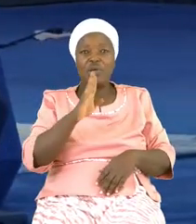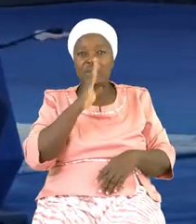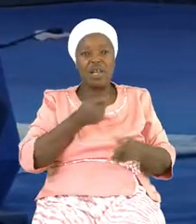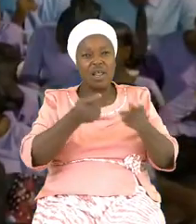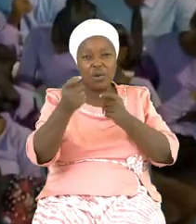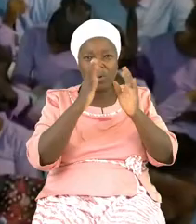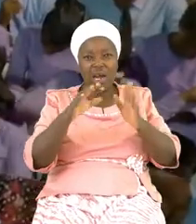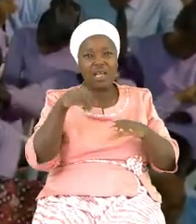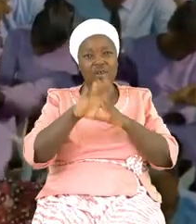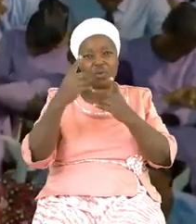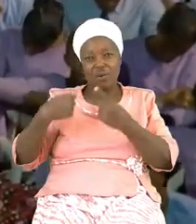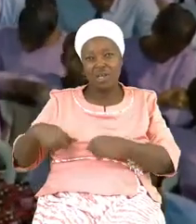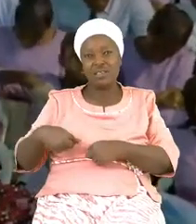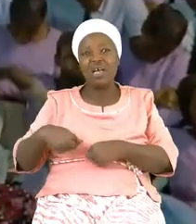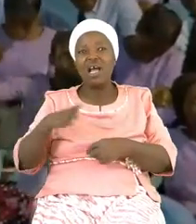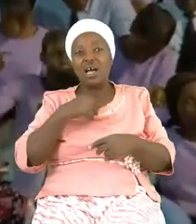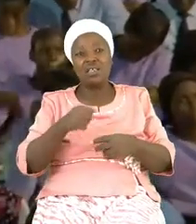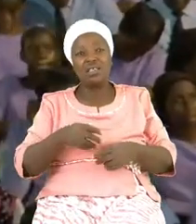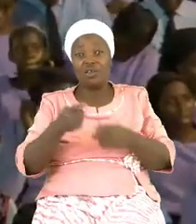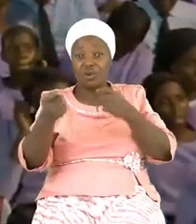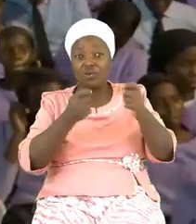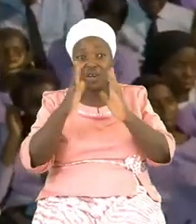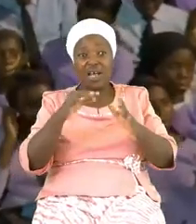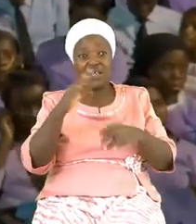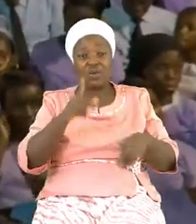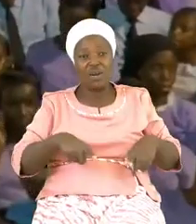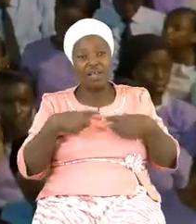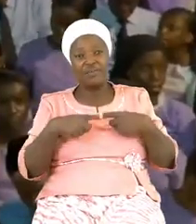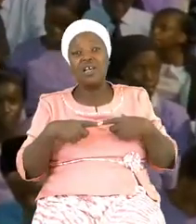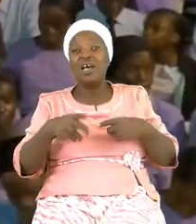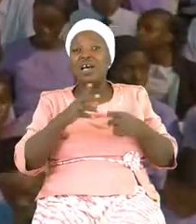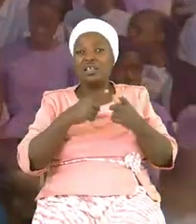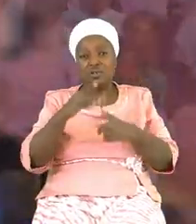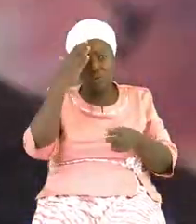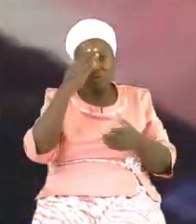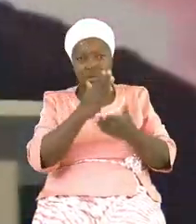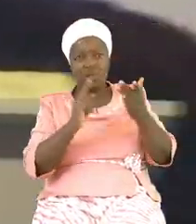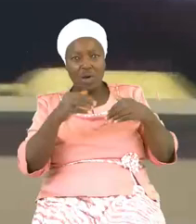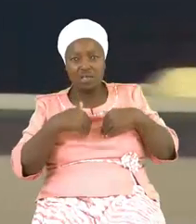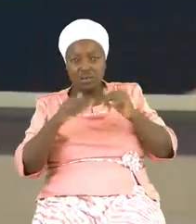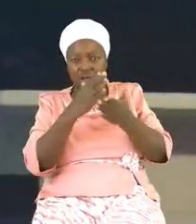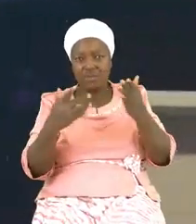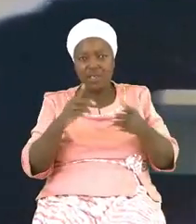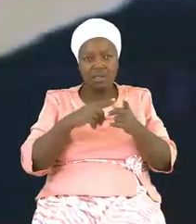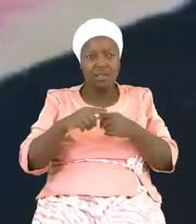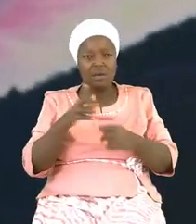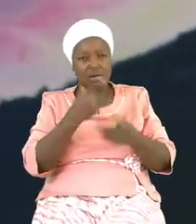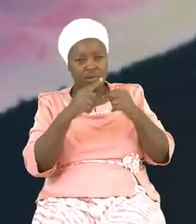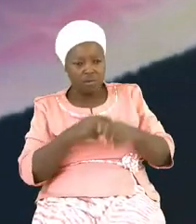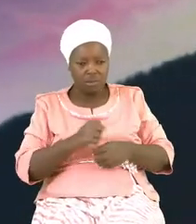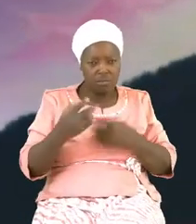your life, will be the controller in your life. You know, somebody has done something and bumped at you. Before